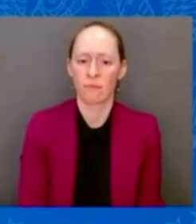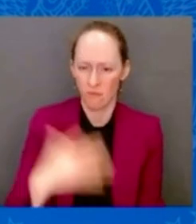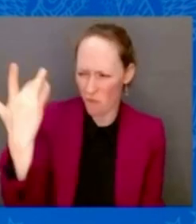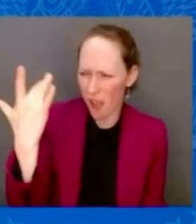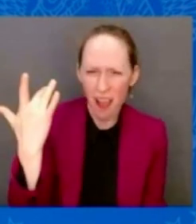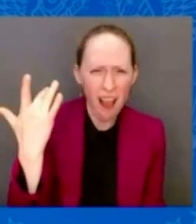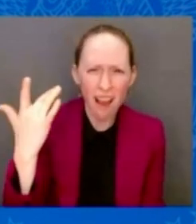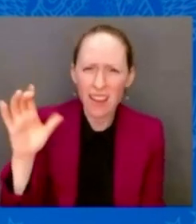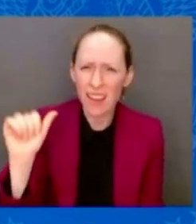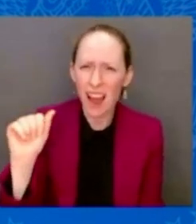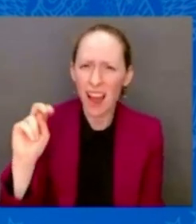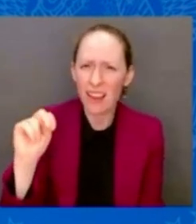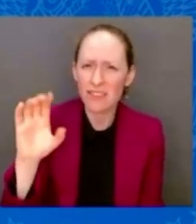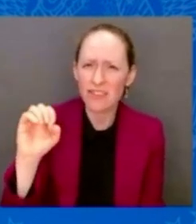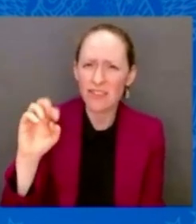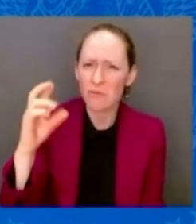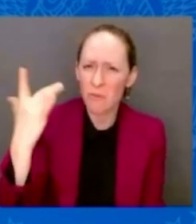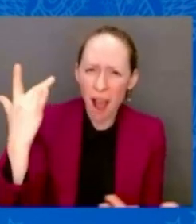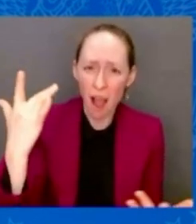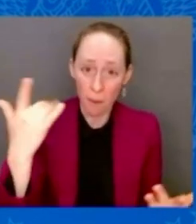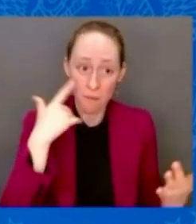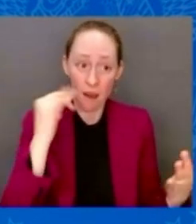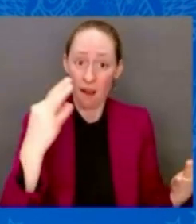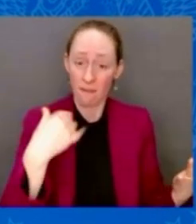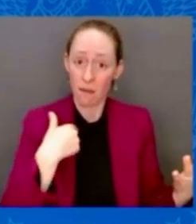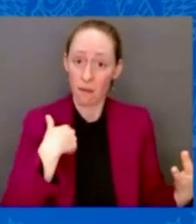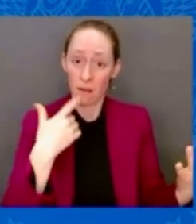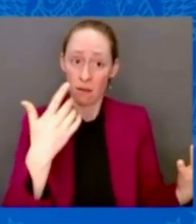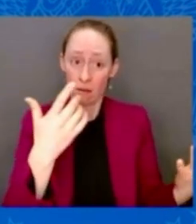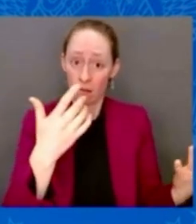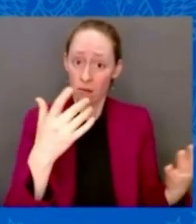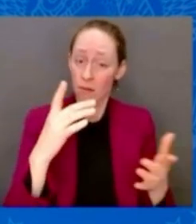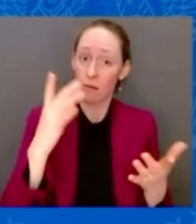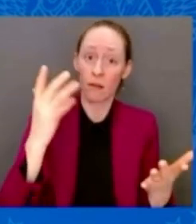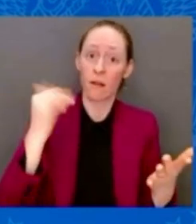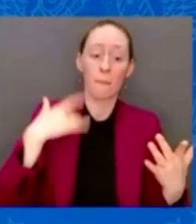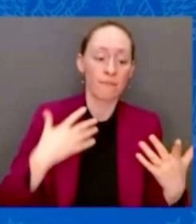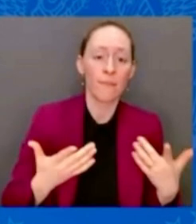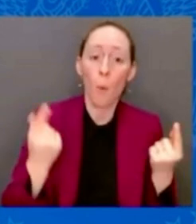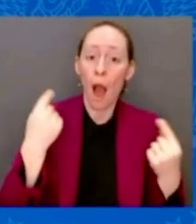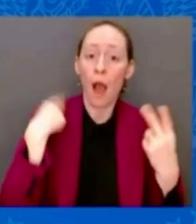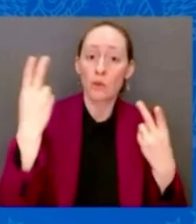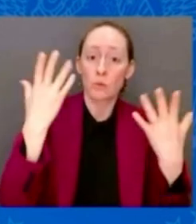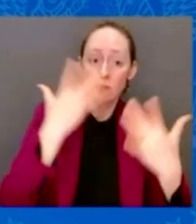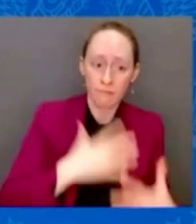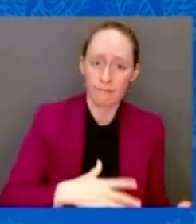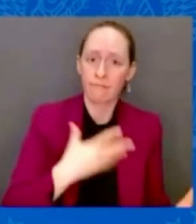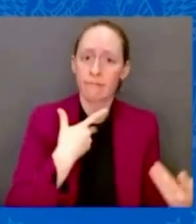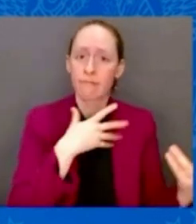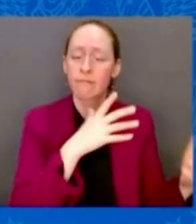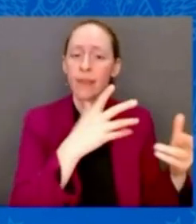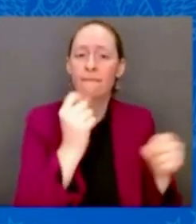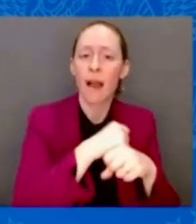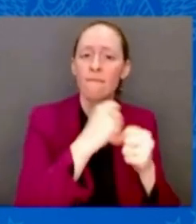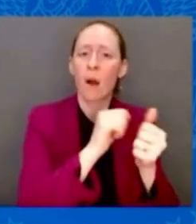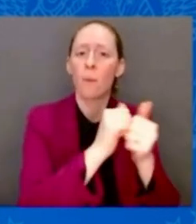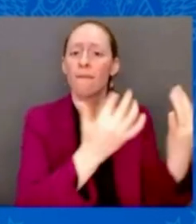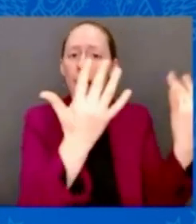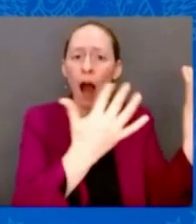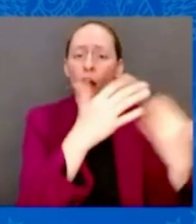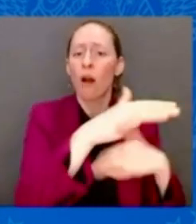the impact on my family, specifically my wife, Patty, who's a dispatcher, and my two daughters, Riley and